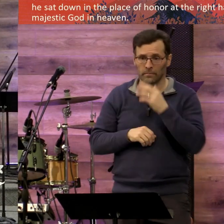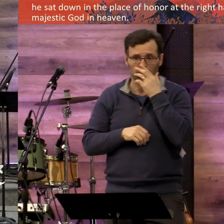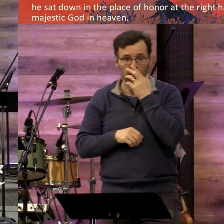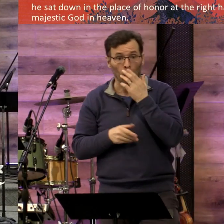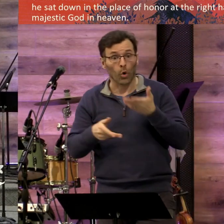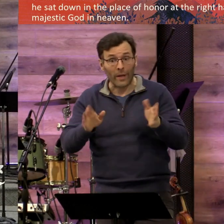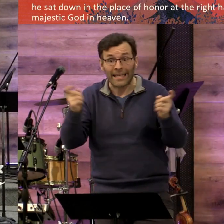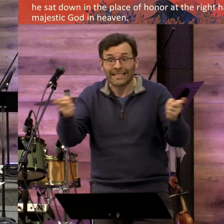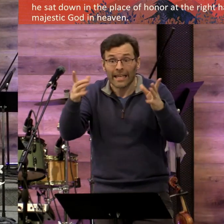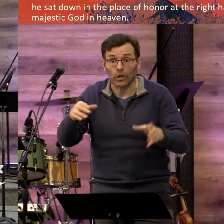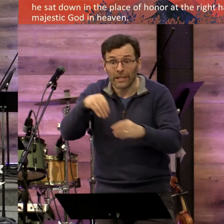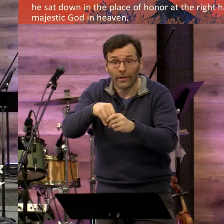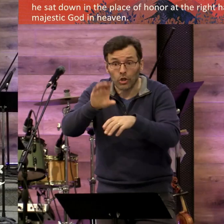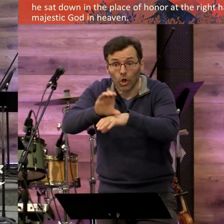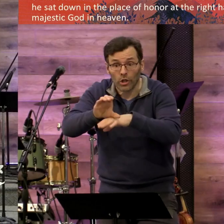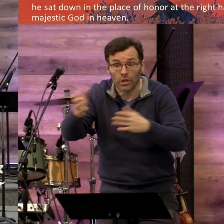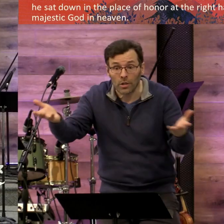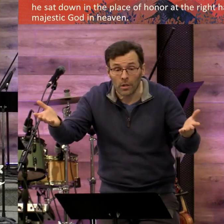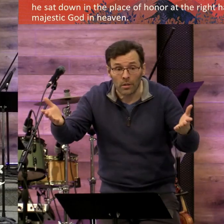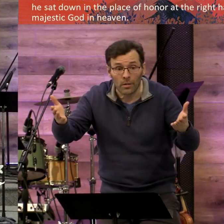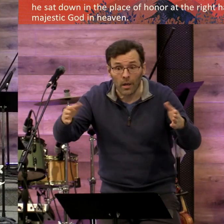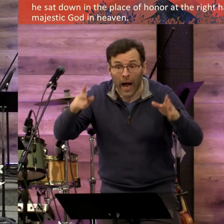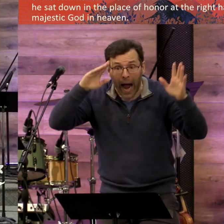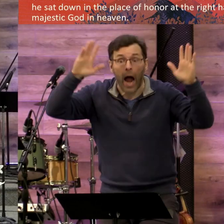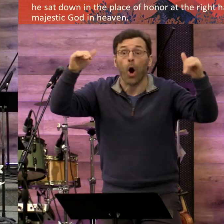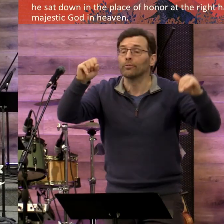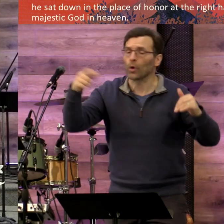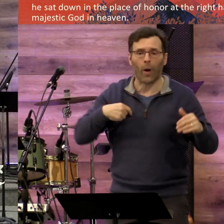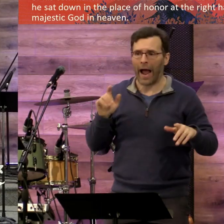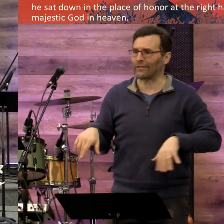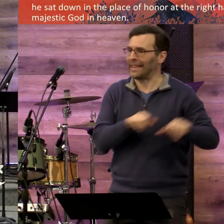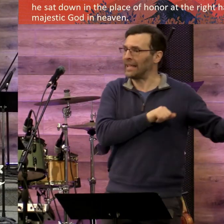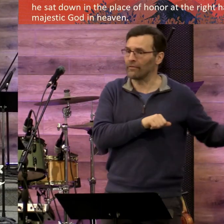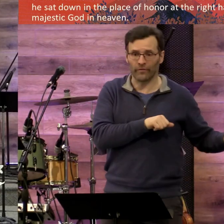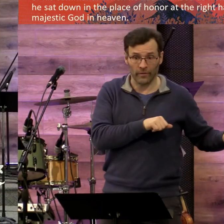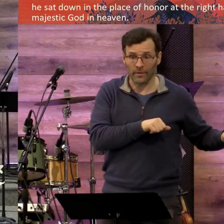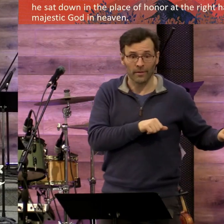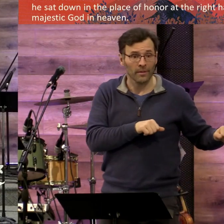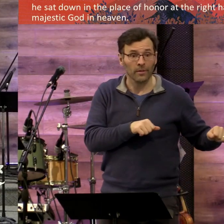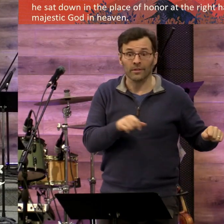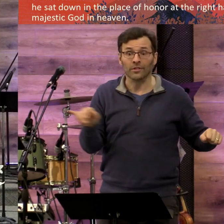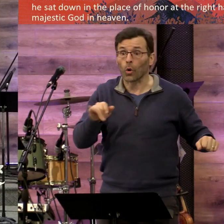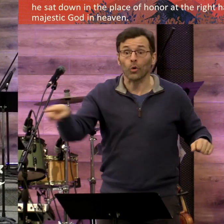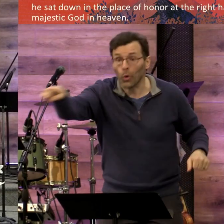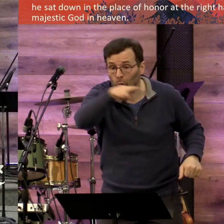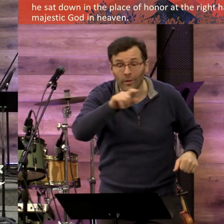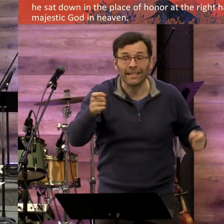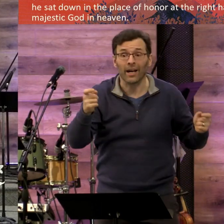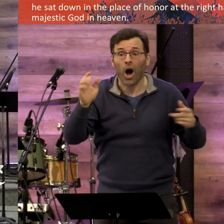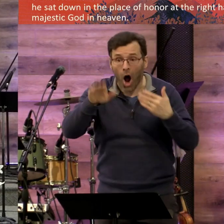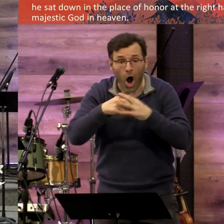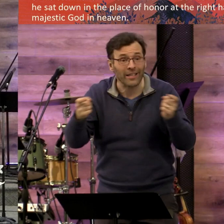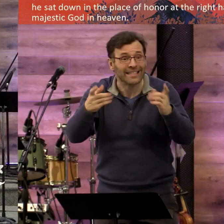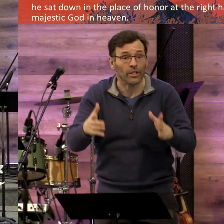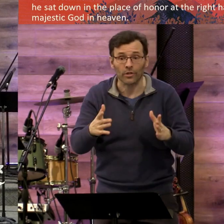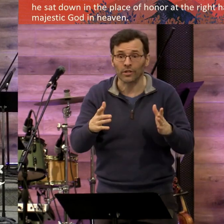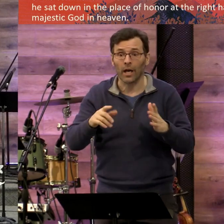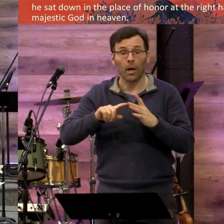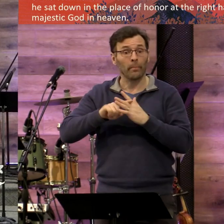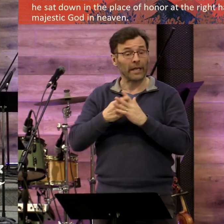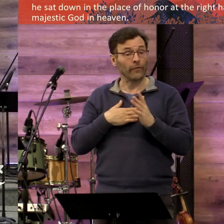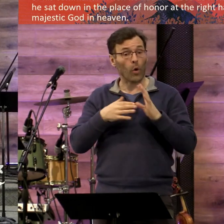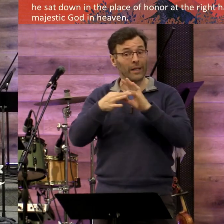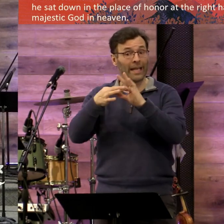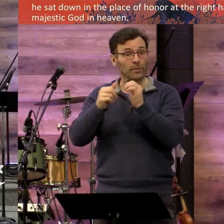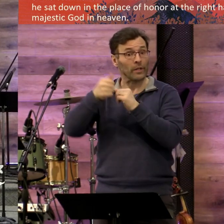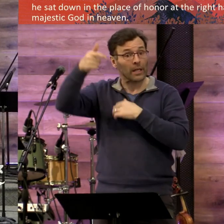sinners into the church? I sure hope so, or I gotta leave. And so do you. See, the very beginning of our